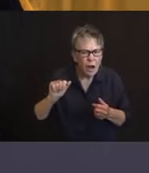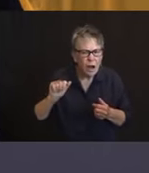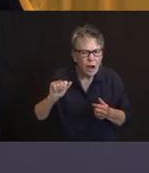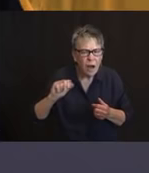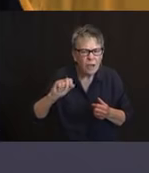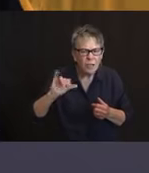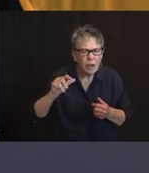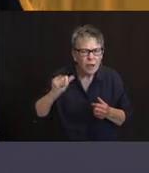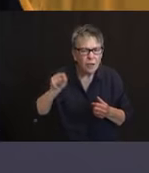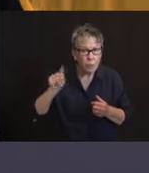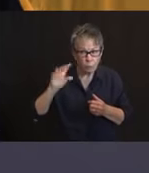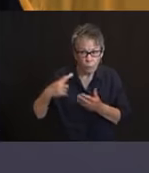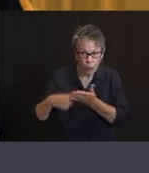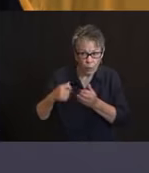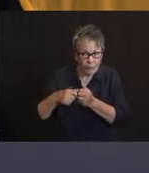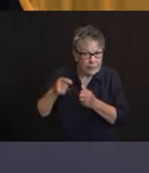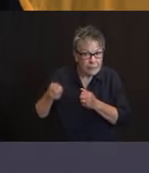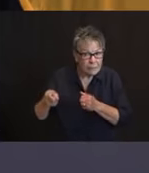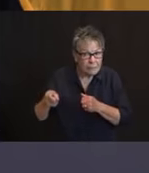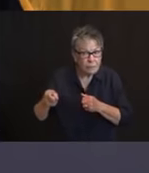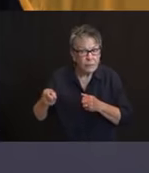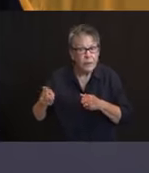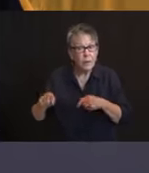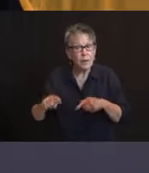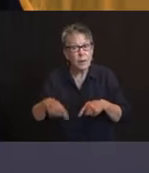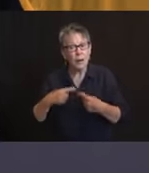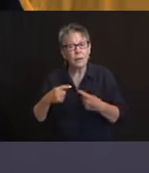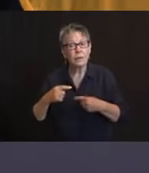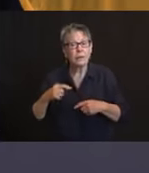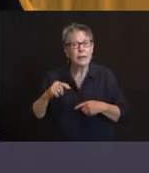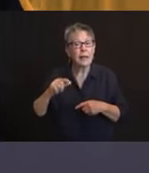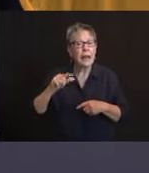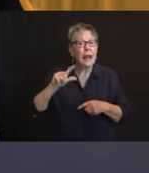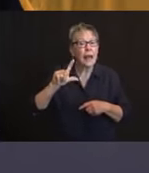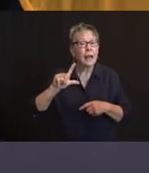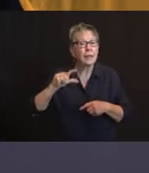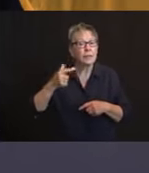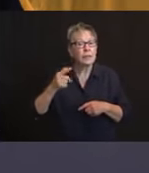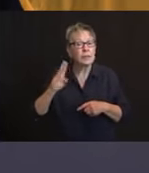community. Just your thoughts on the landmark ruling today by the Supreme Court